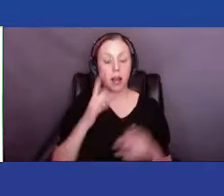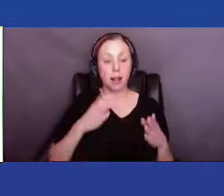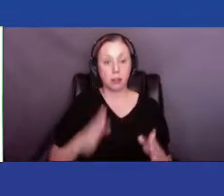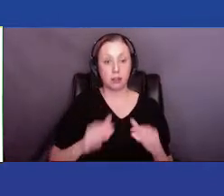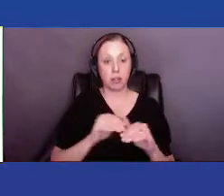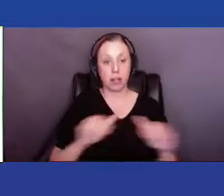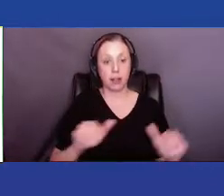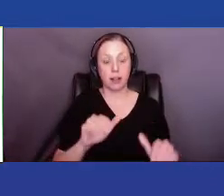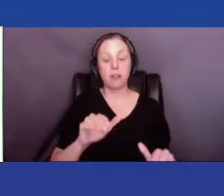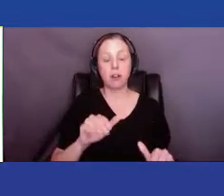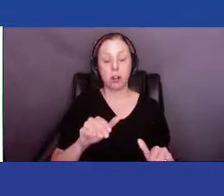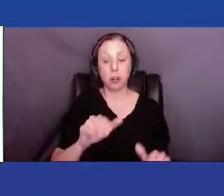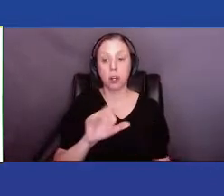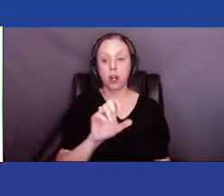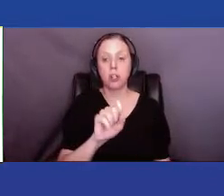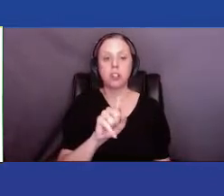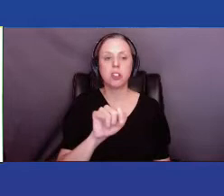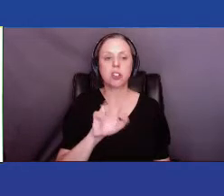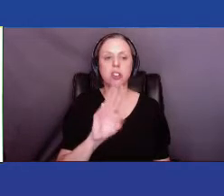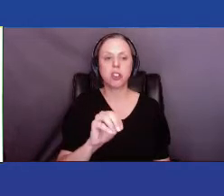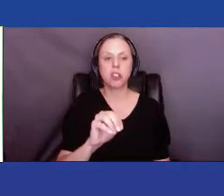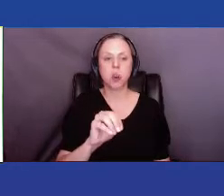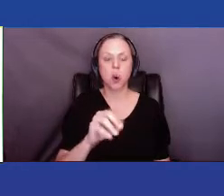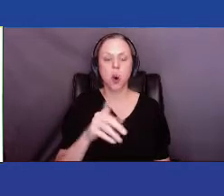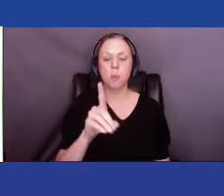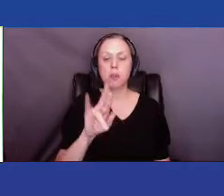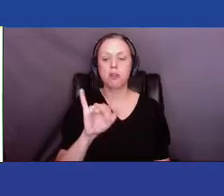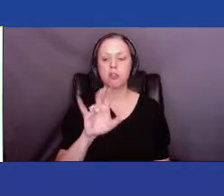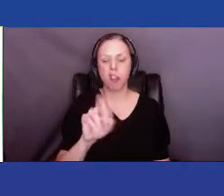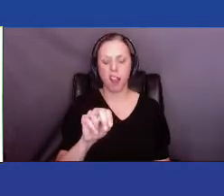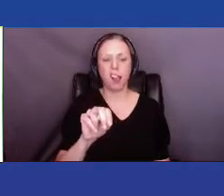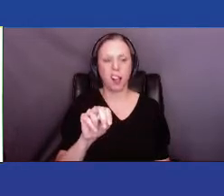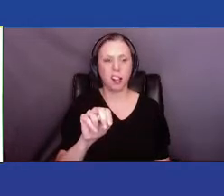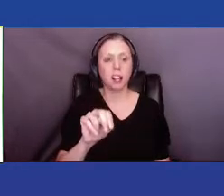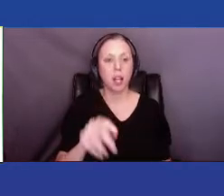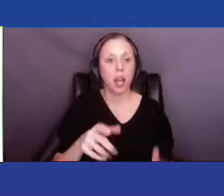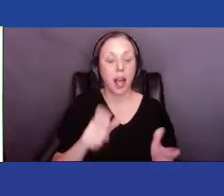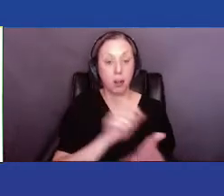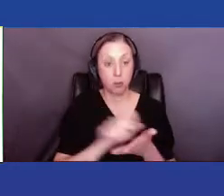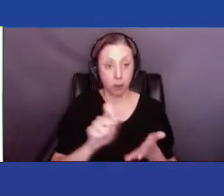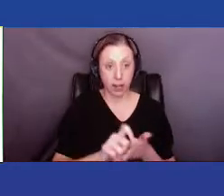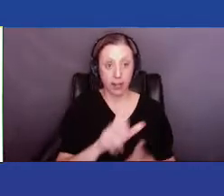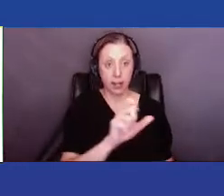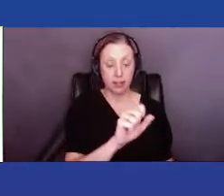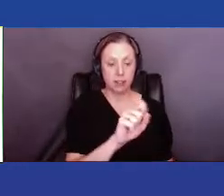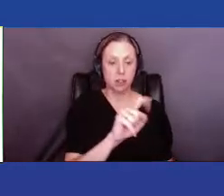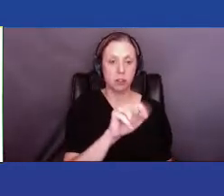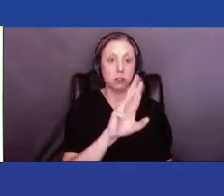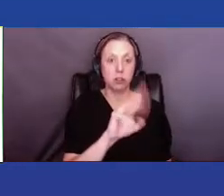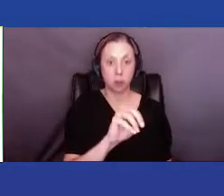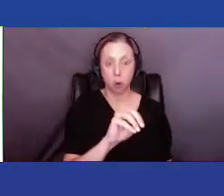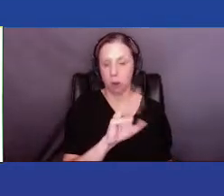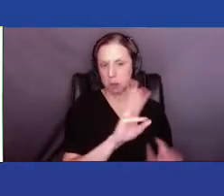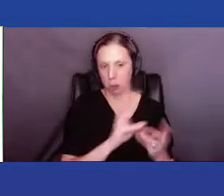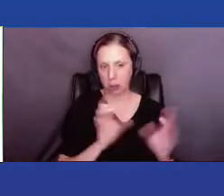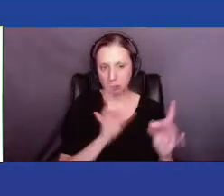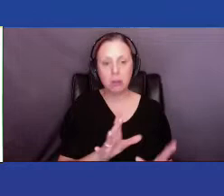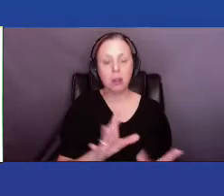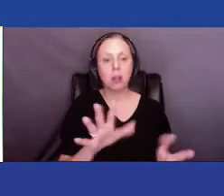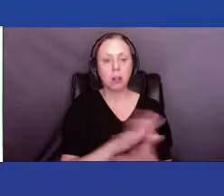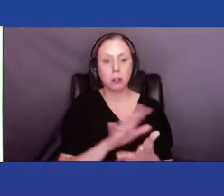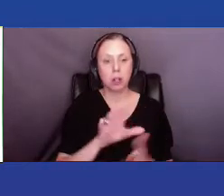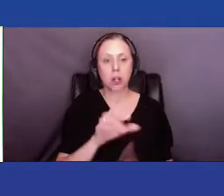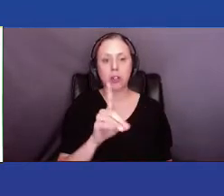storm drain, and written in chalk is storm drain to the Bronx River. So we spent a summer in 2012,